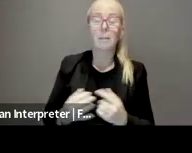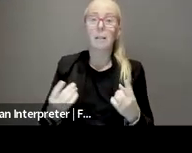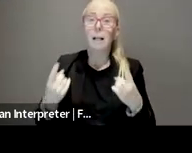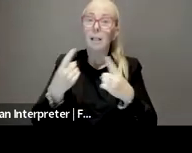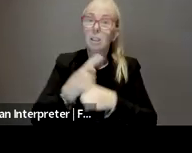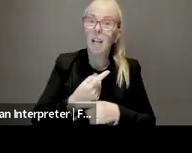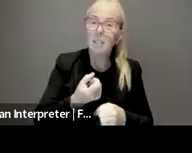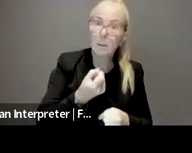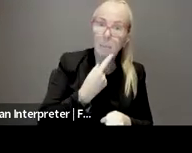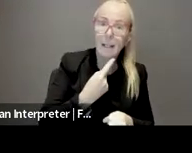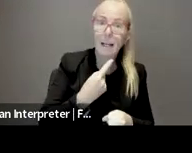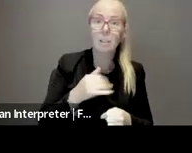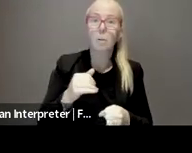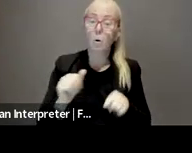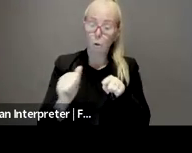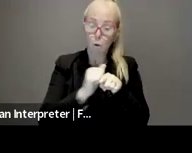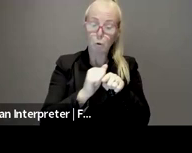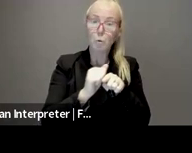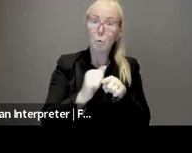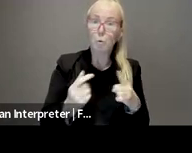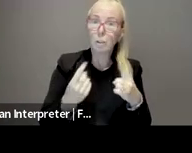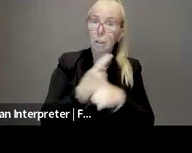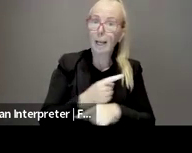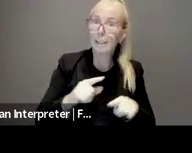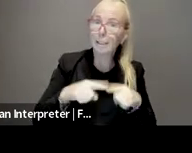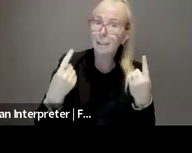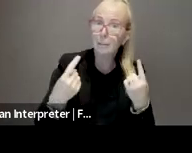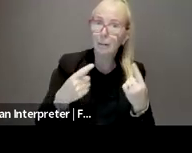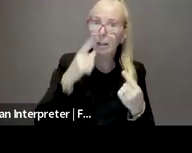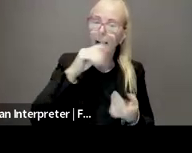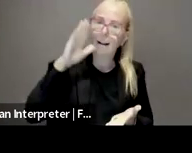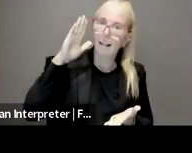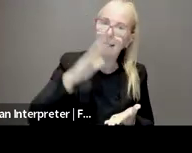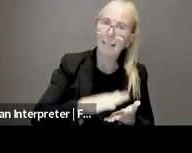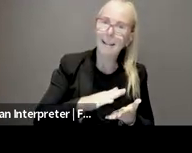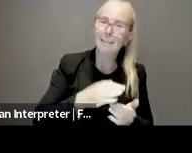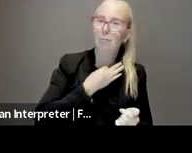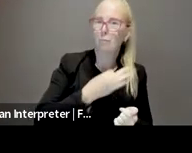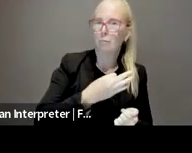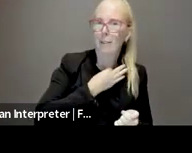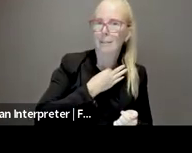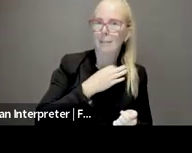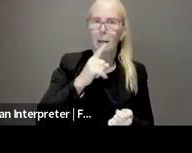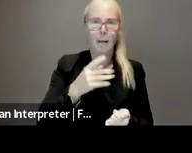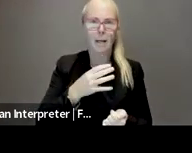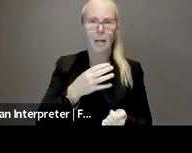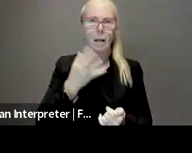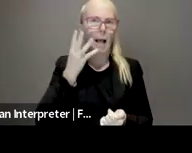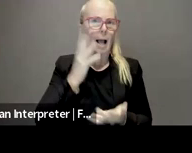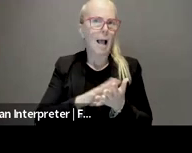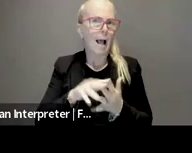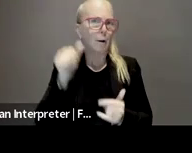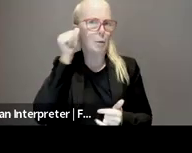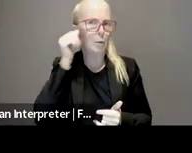help reduce falls by more than 40%. The problem is that it's really hard for us to know when our risk of falls is increasing, especially as we get